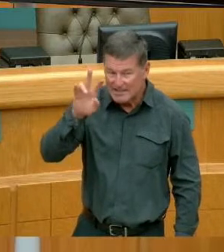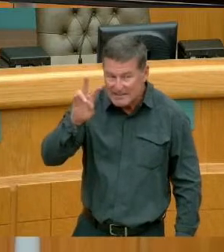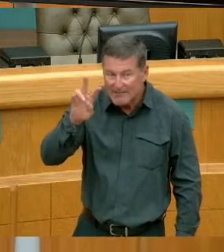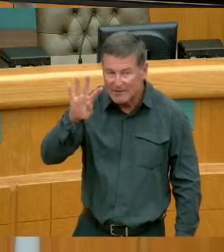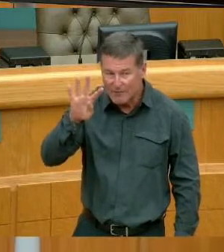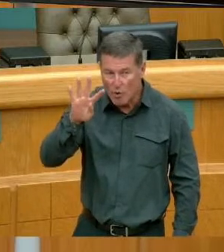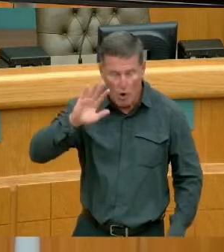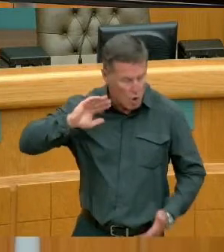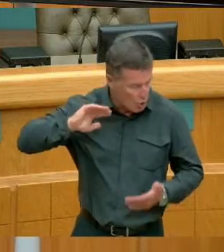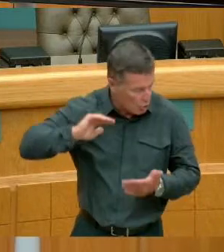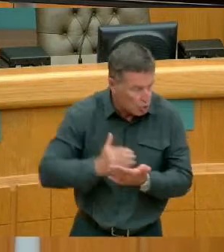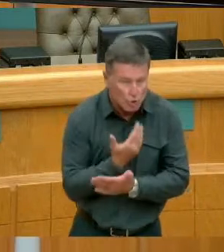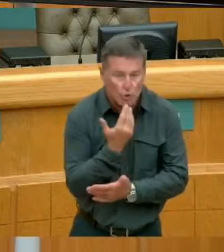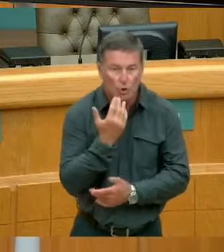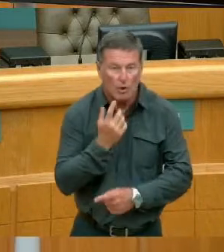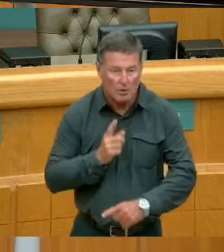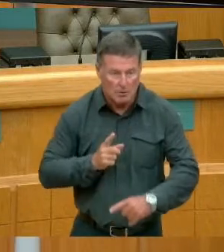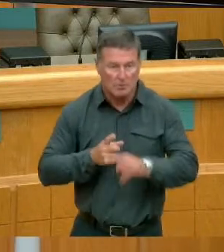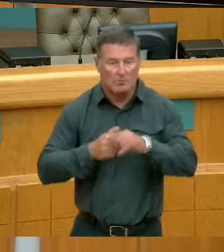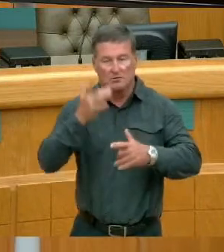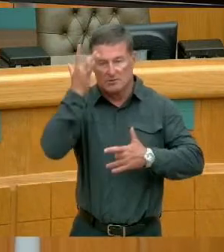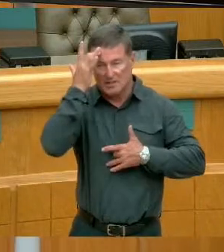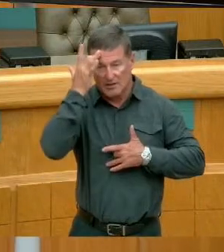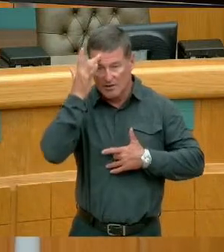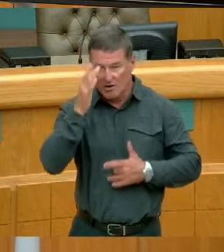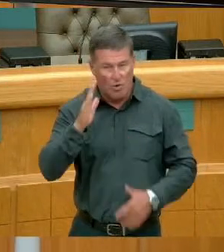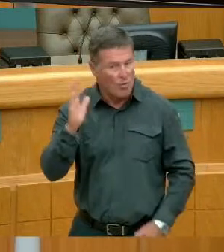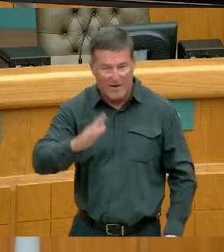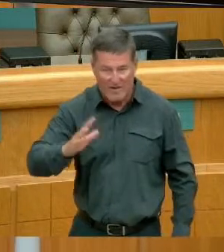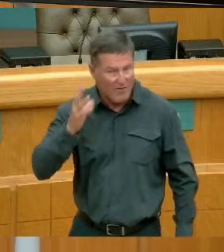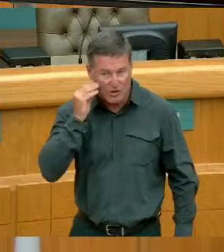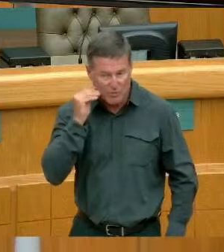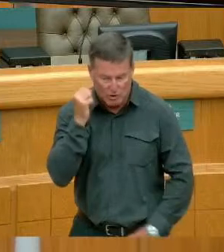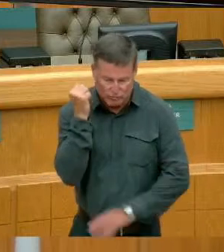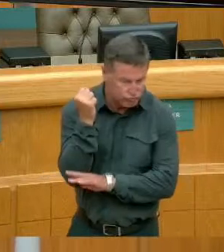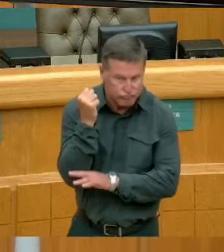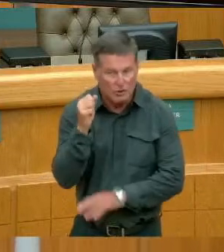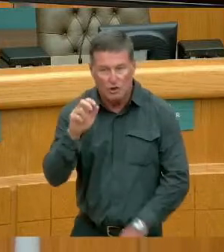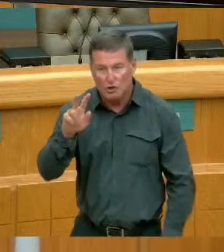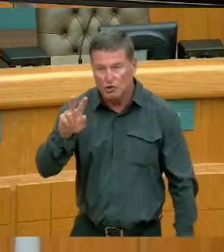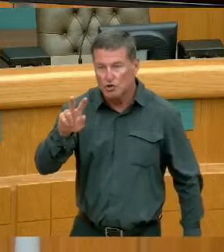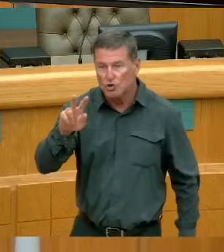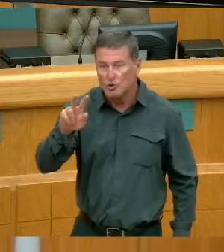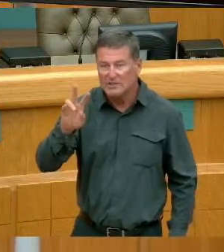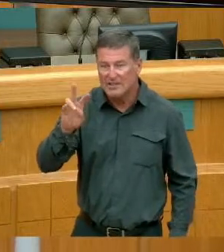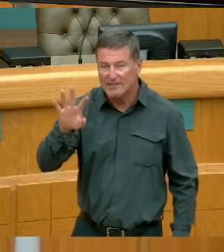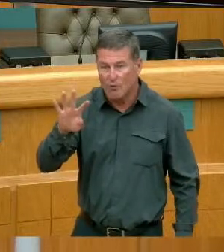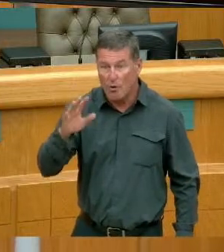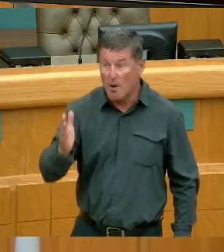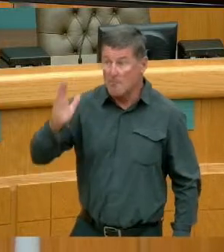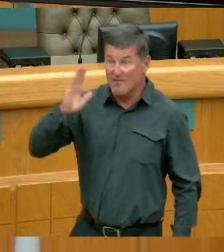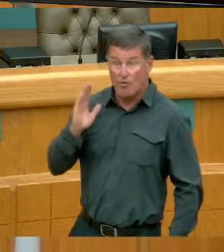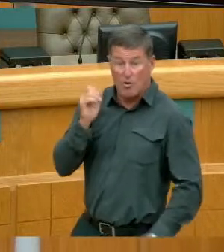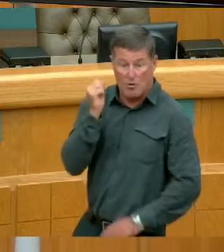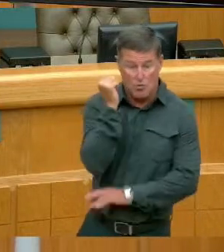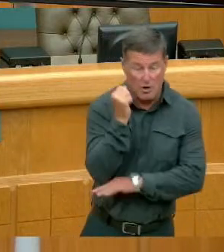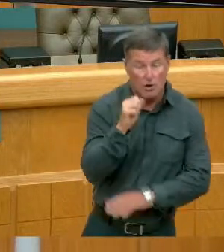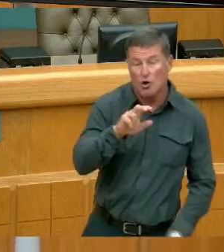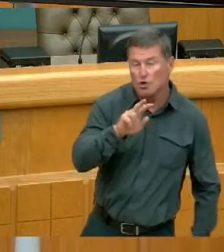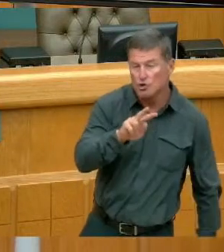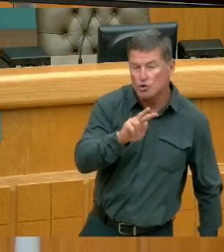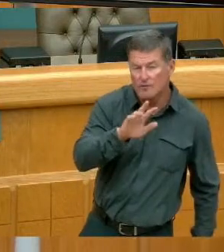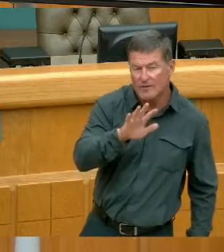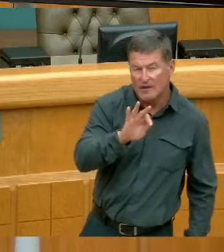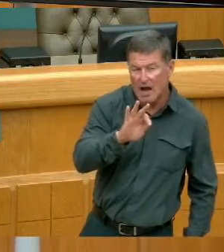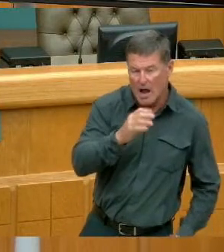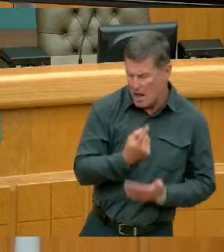today, right? This is, we've never had a number like this before. 259 was our last high, which was on Thursday